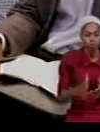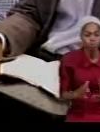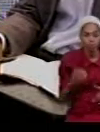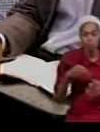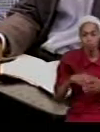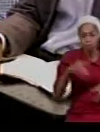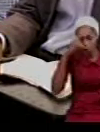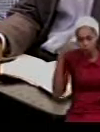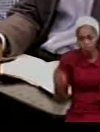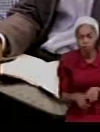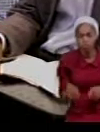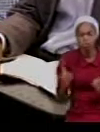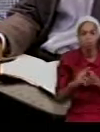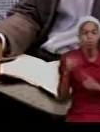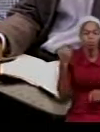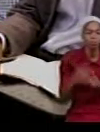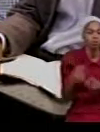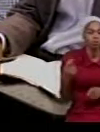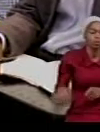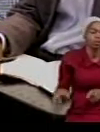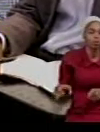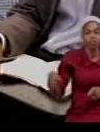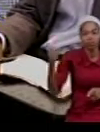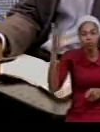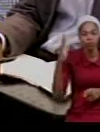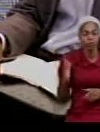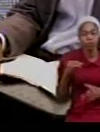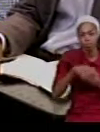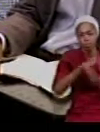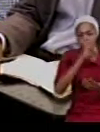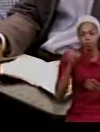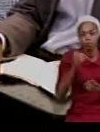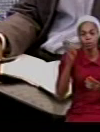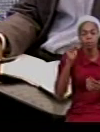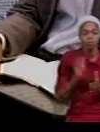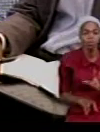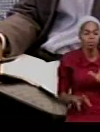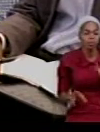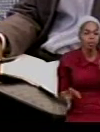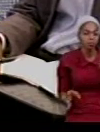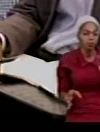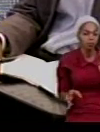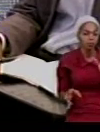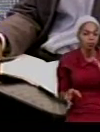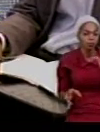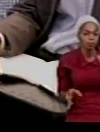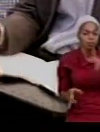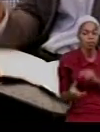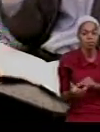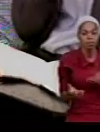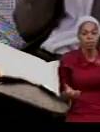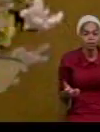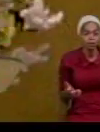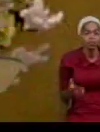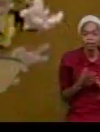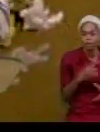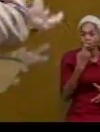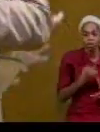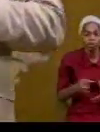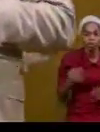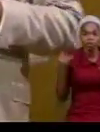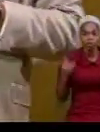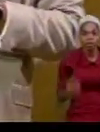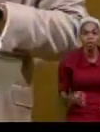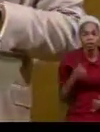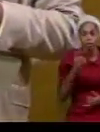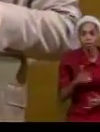God's demand, that's what is clean. In John chapter 15, verse 3, it says, now you are clean through the